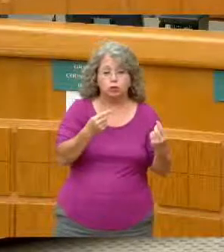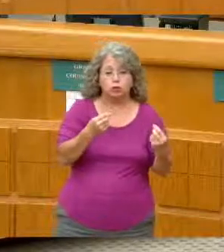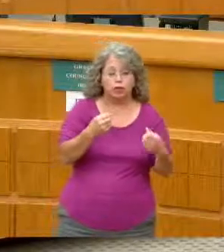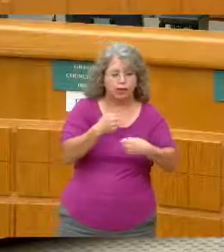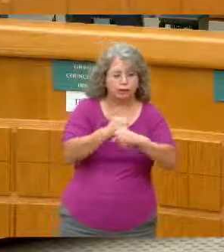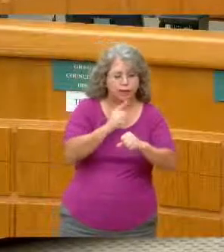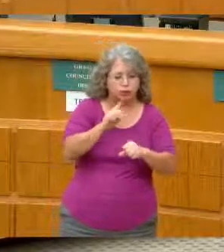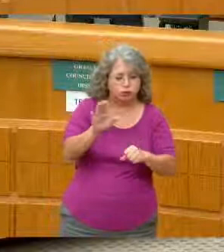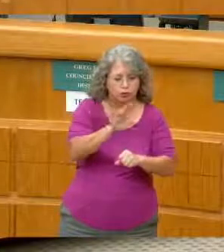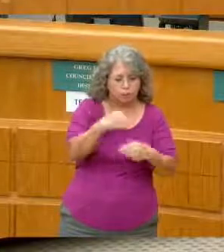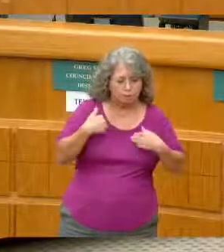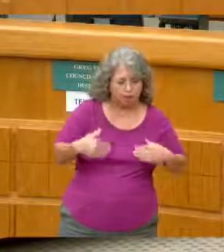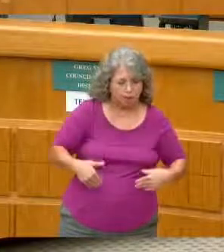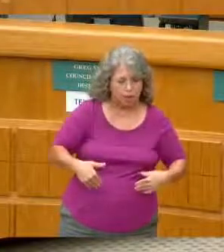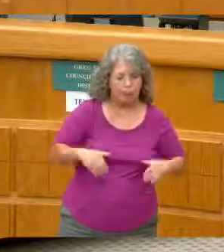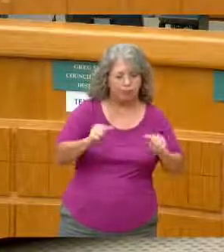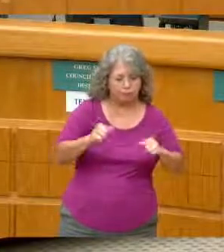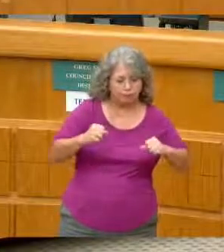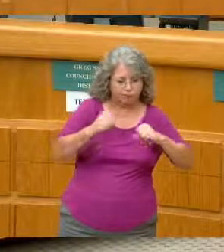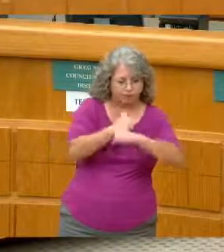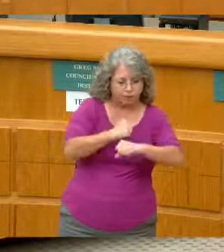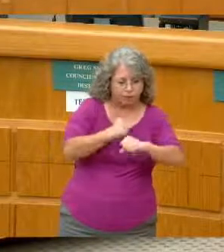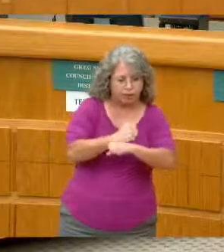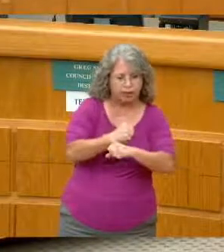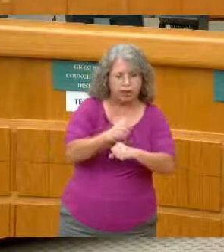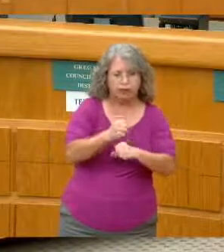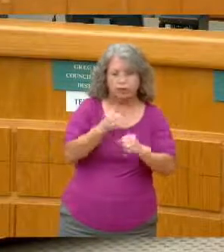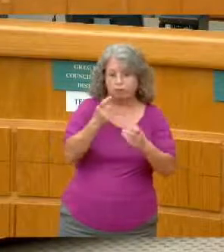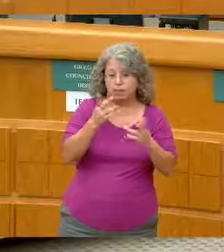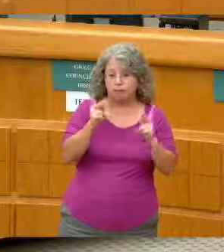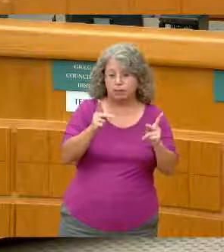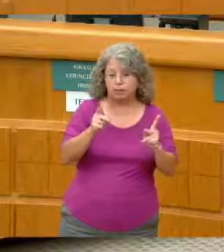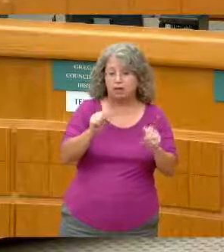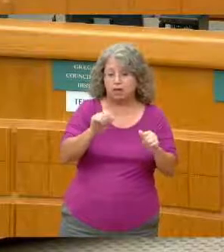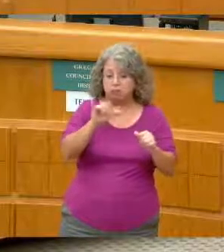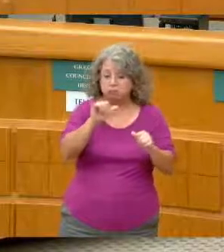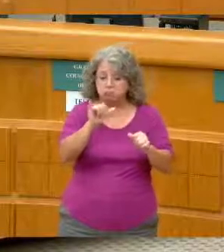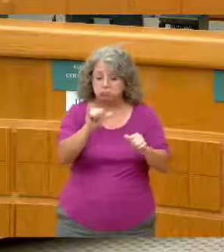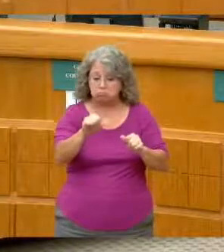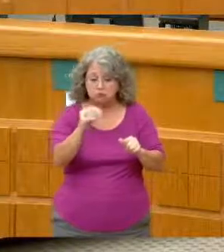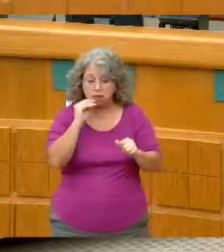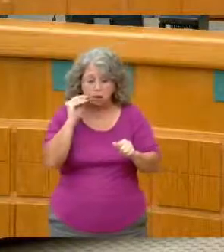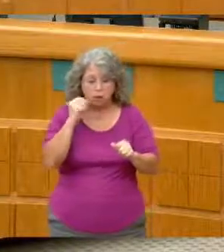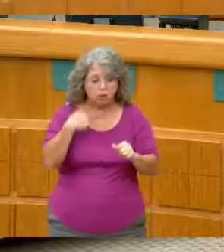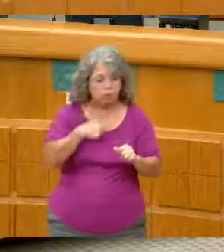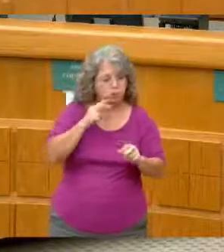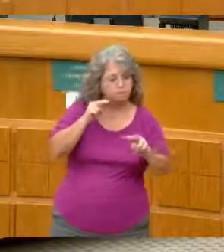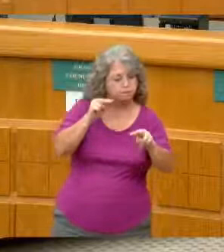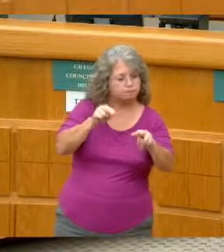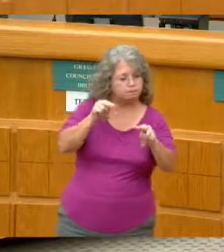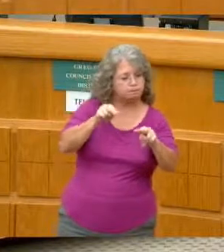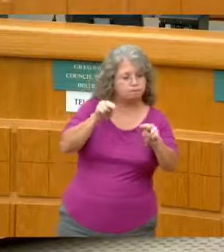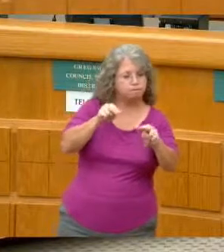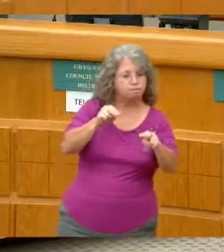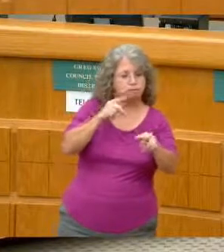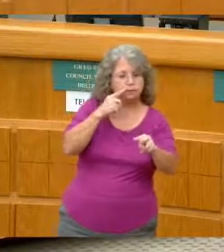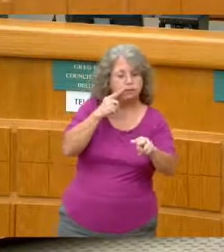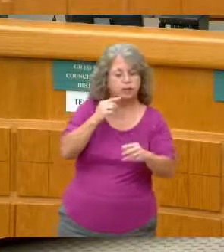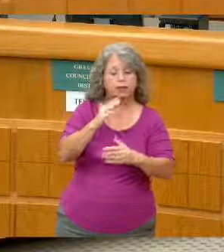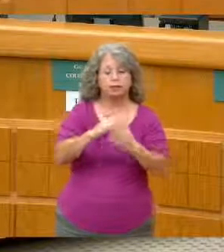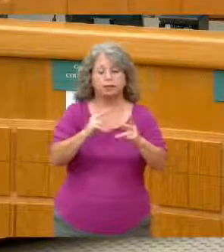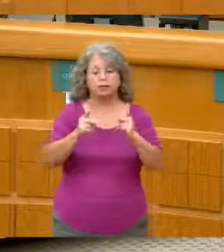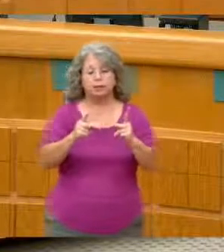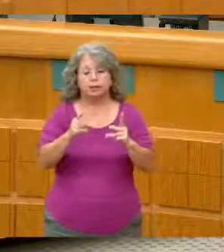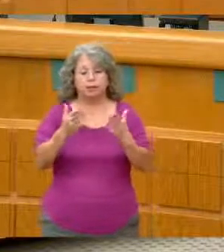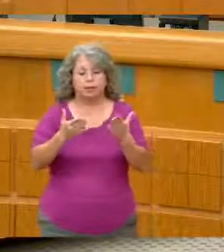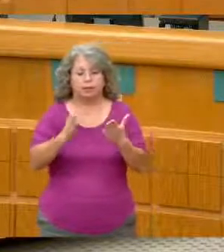do is make sure your body's in the best shape to fight it. And for many, that means monitoring your symptoms at home. And so for some,